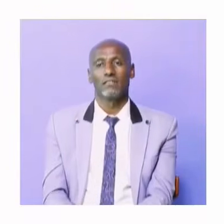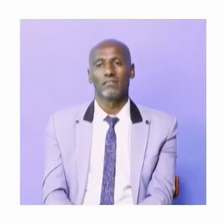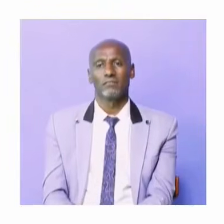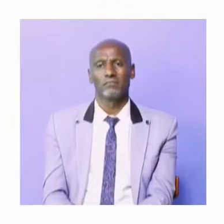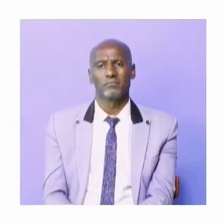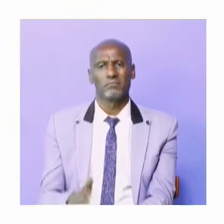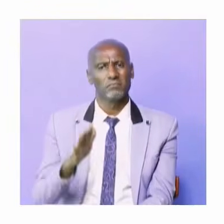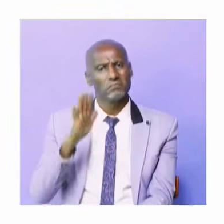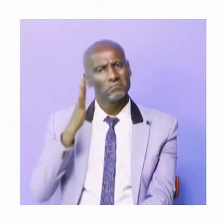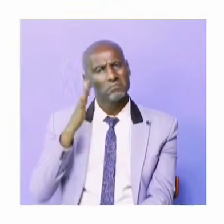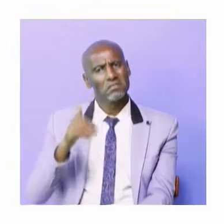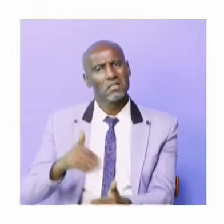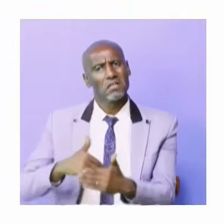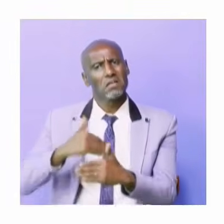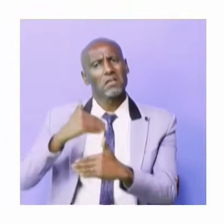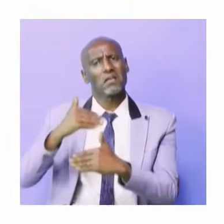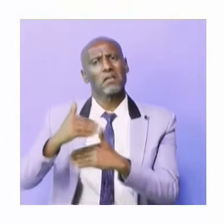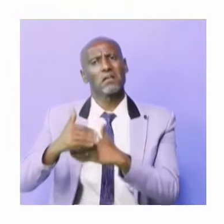Rarely.